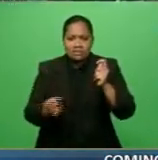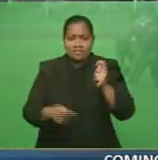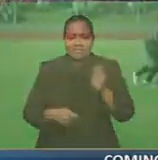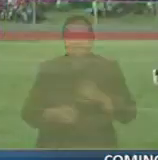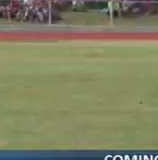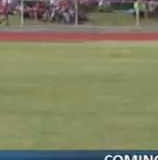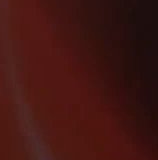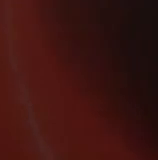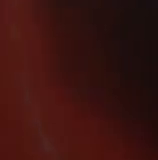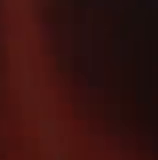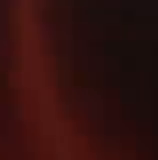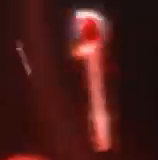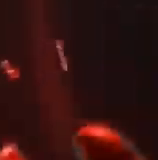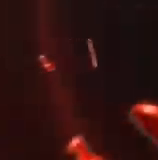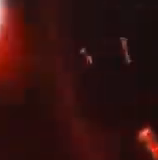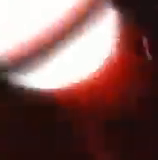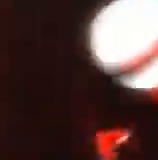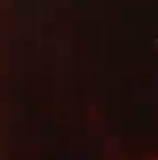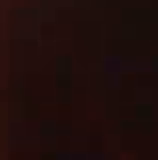break.